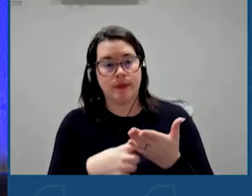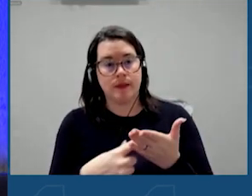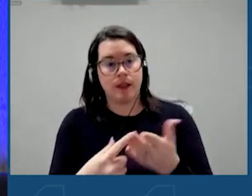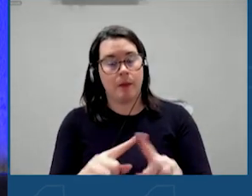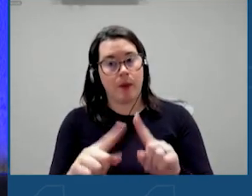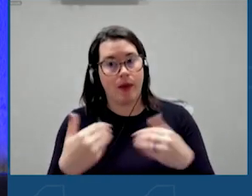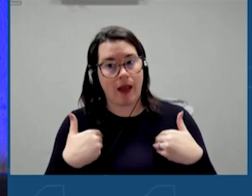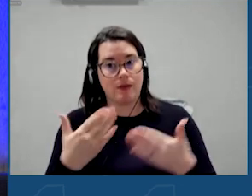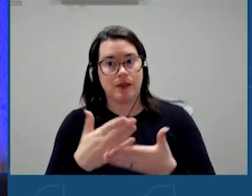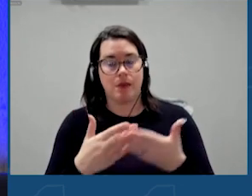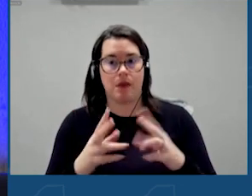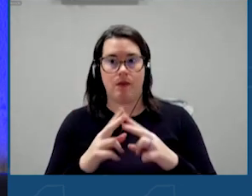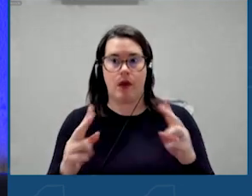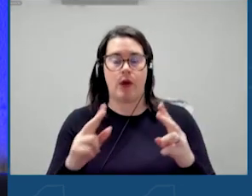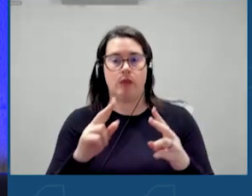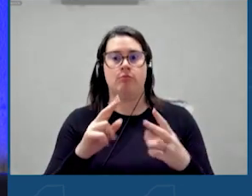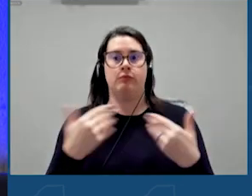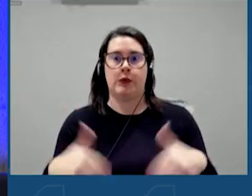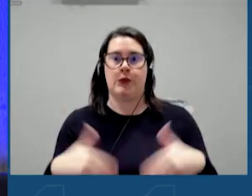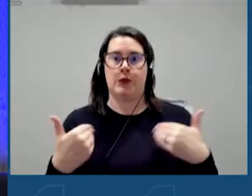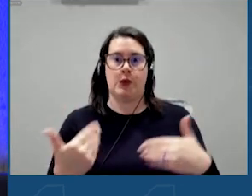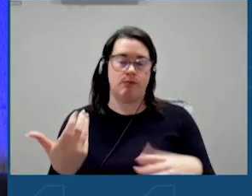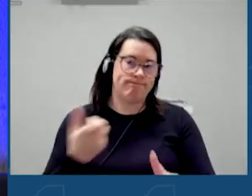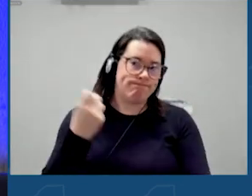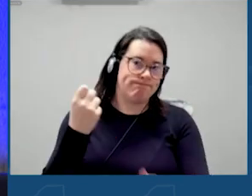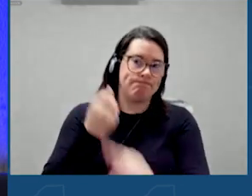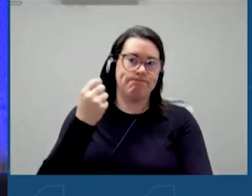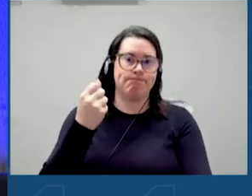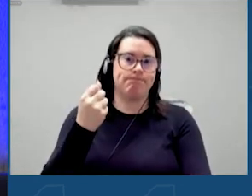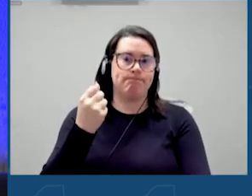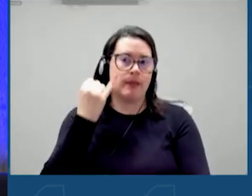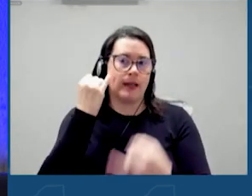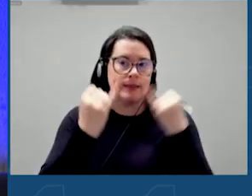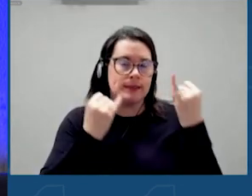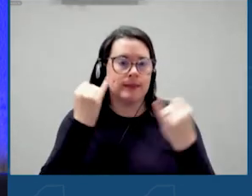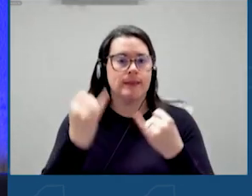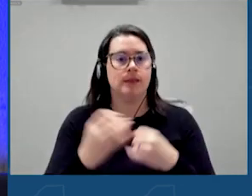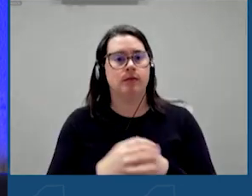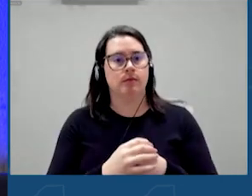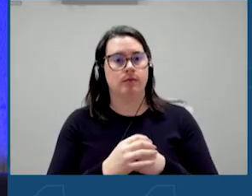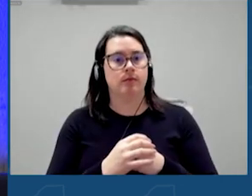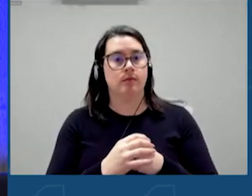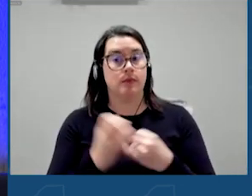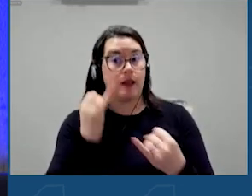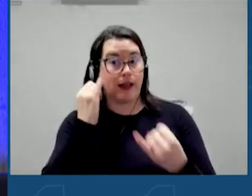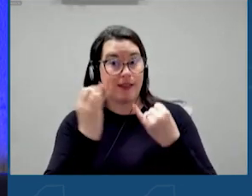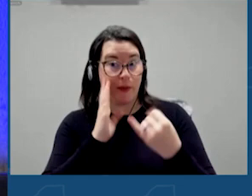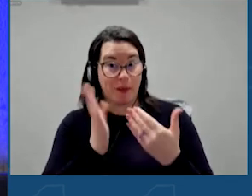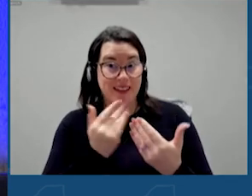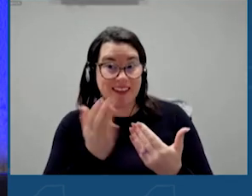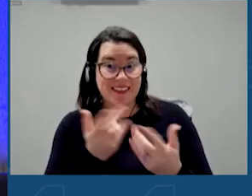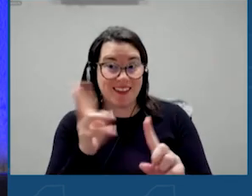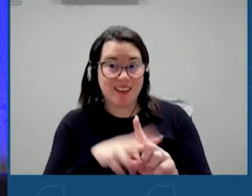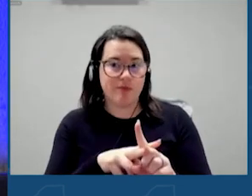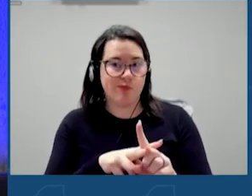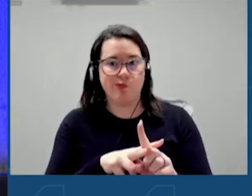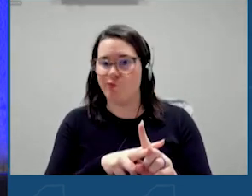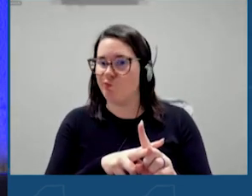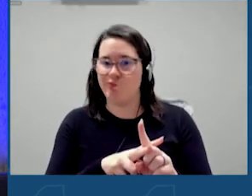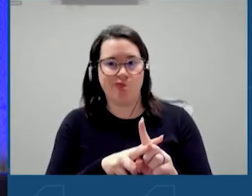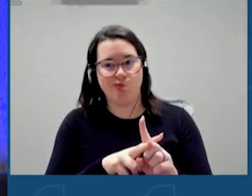very bold and impactful initiatives. And ideas that will not be easy at all,